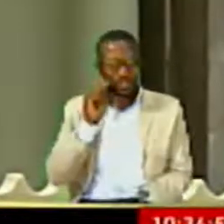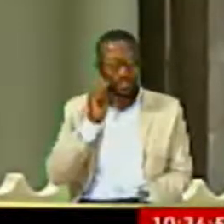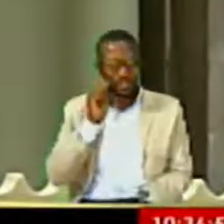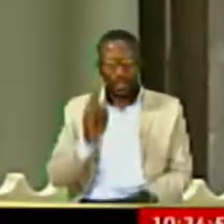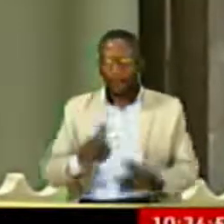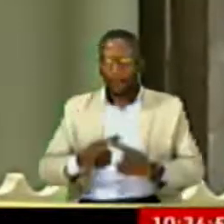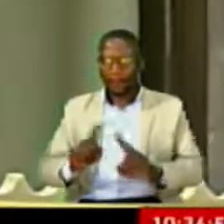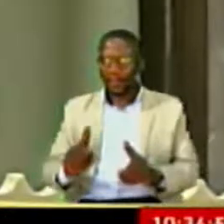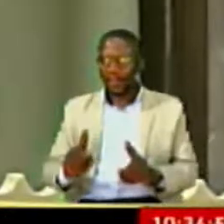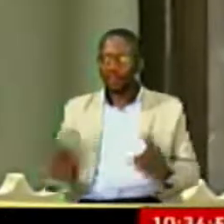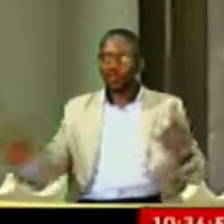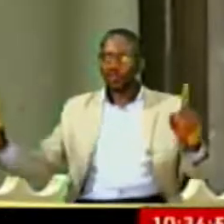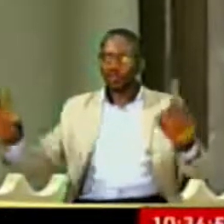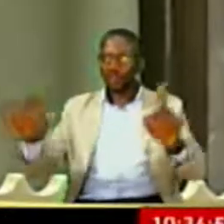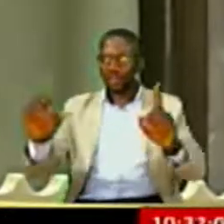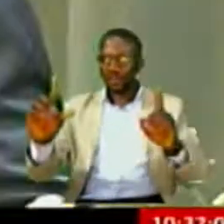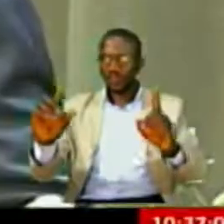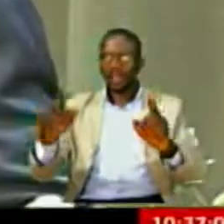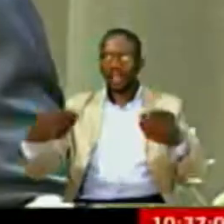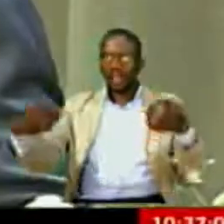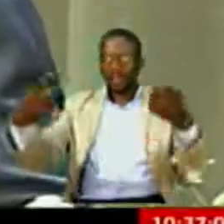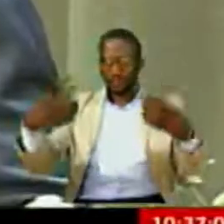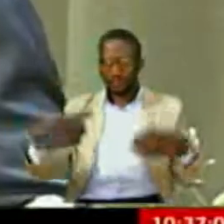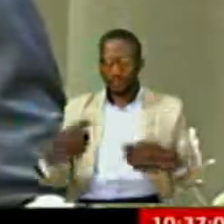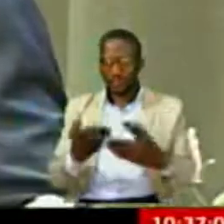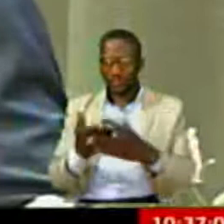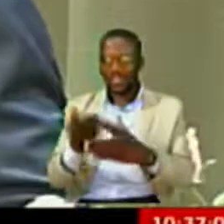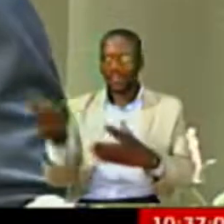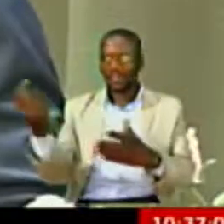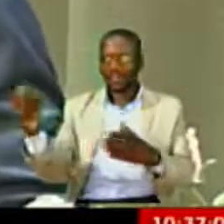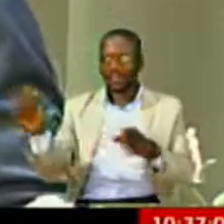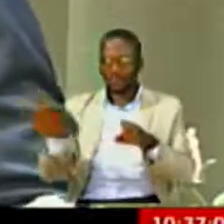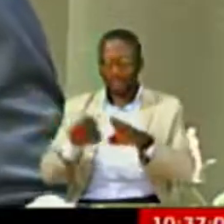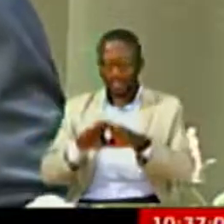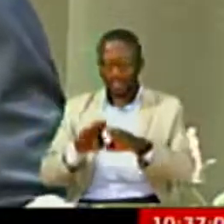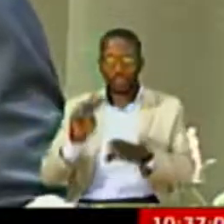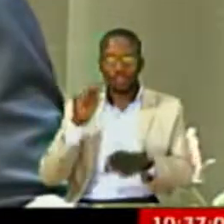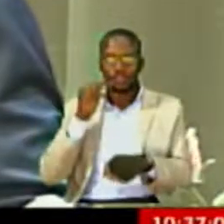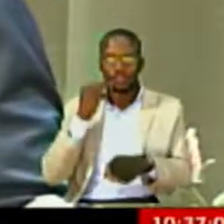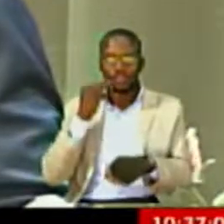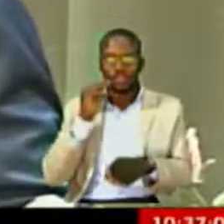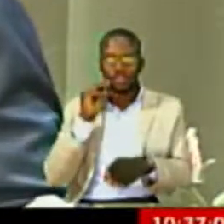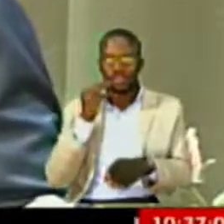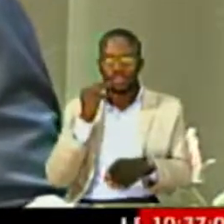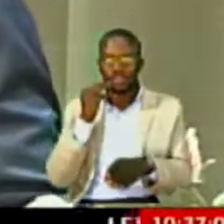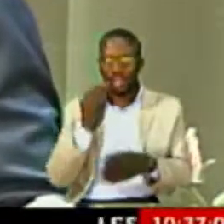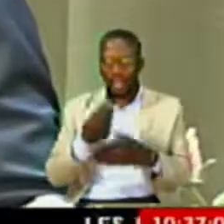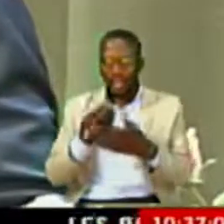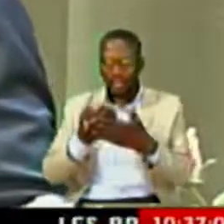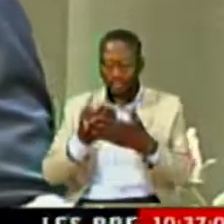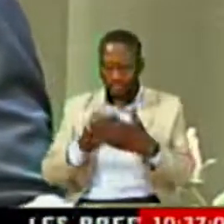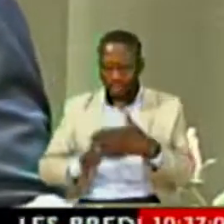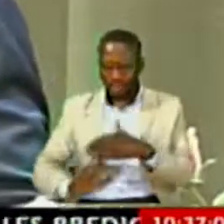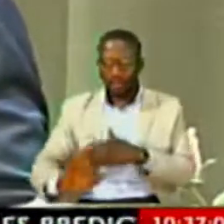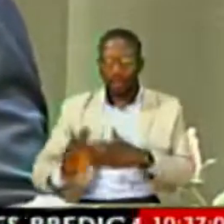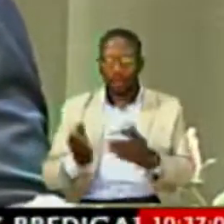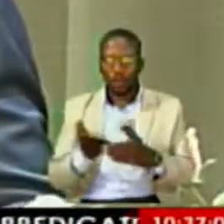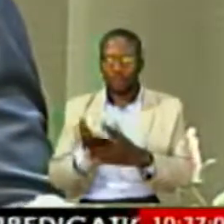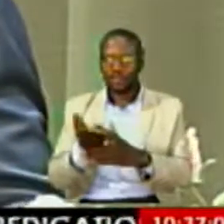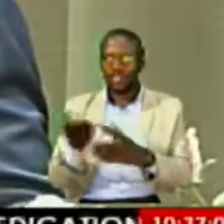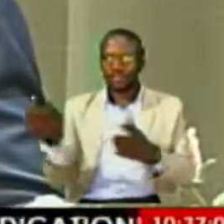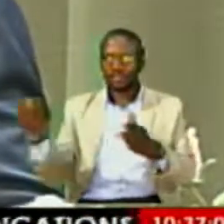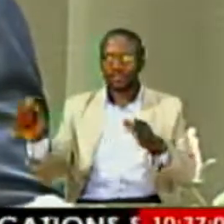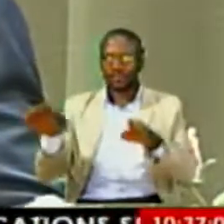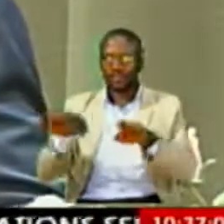Par une vierge. Through a virgin. Amen. Amen. Il est venu par une naissance virginale. He came through a virginal